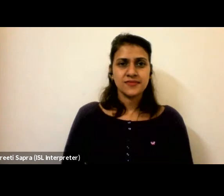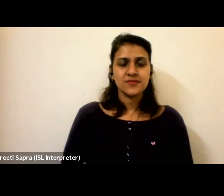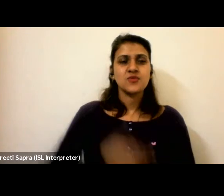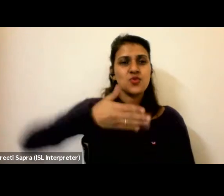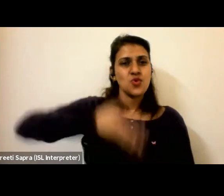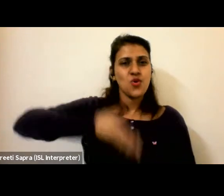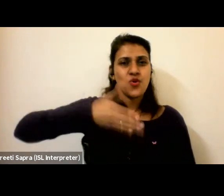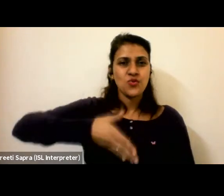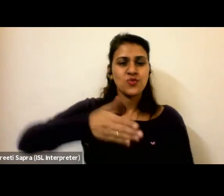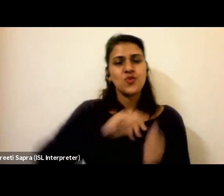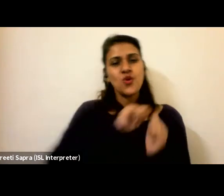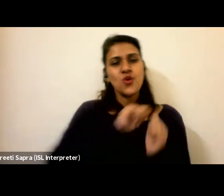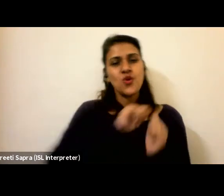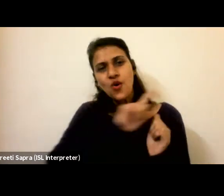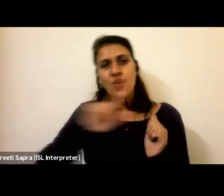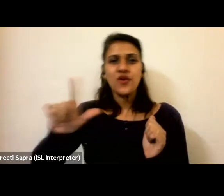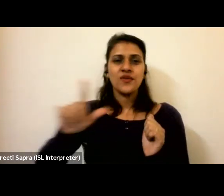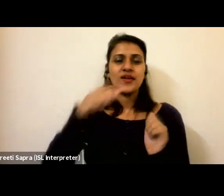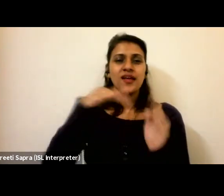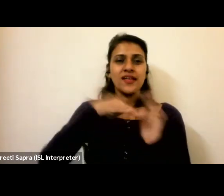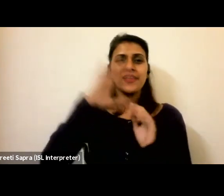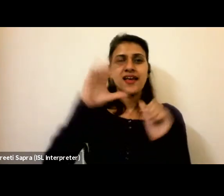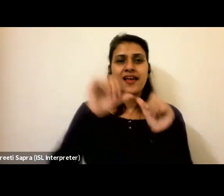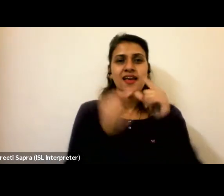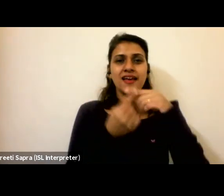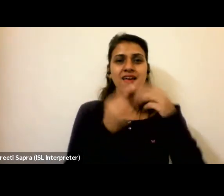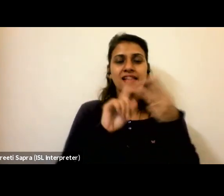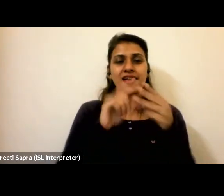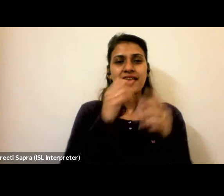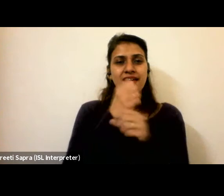Congratulations to everybody in category A.